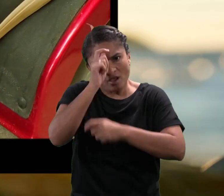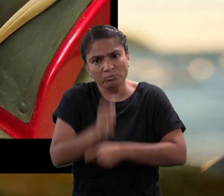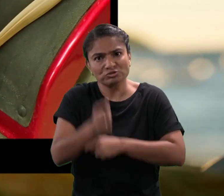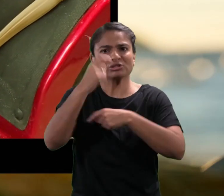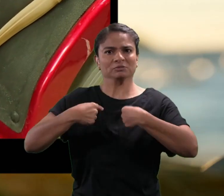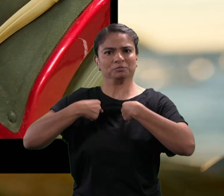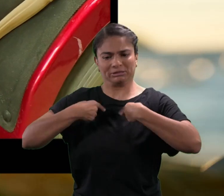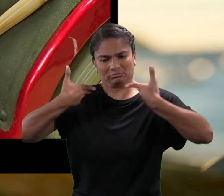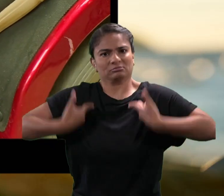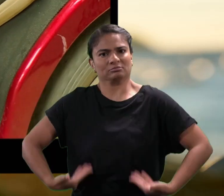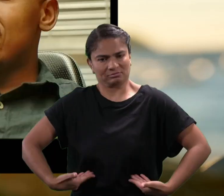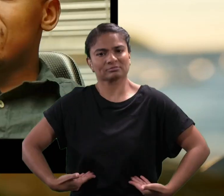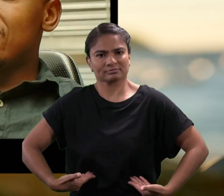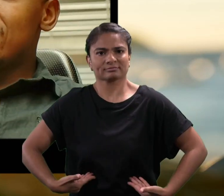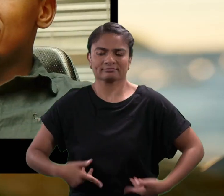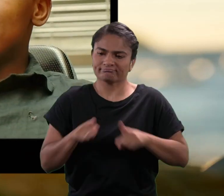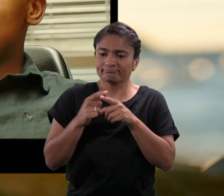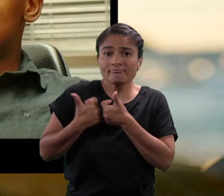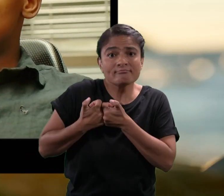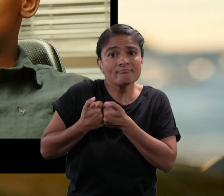appreciated as a